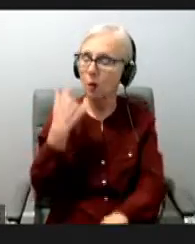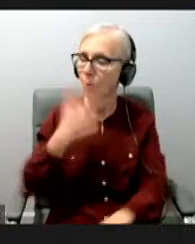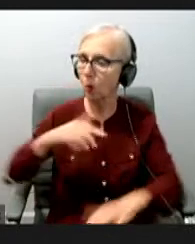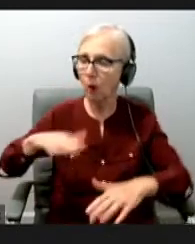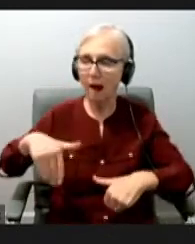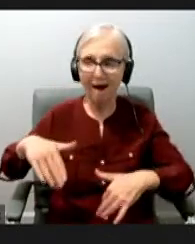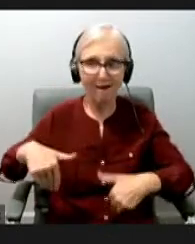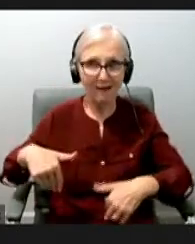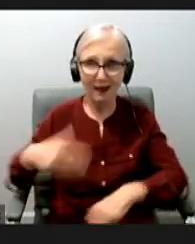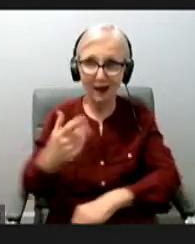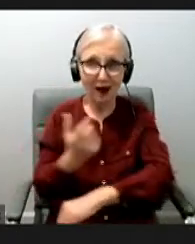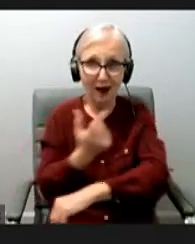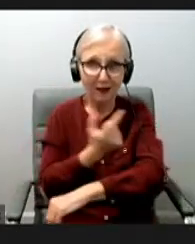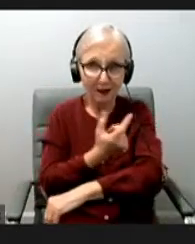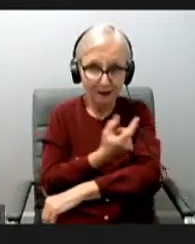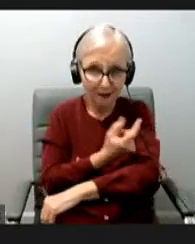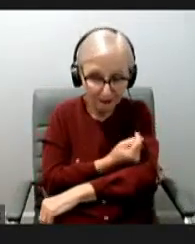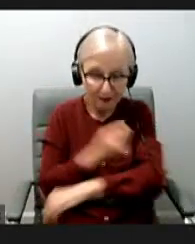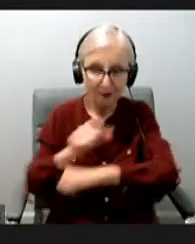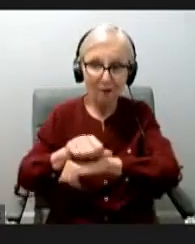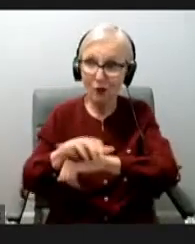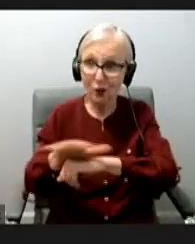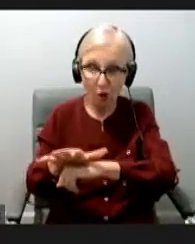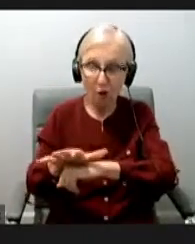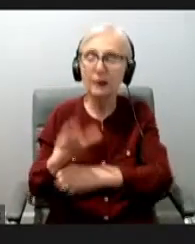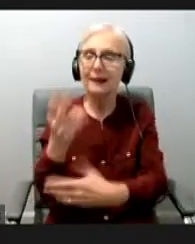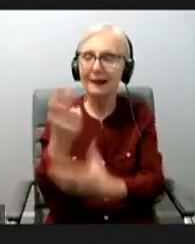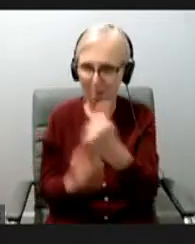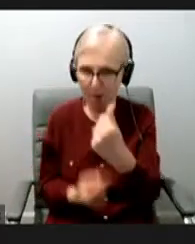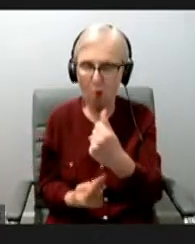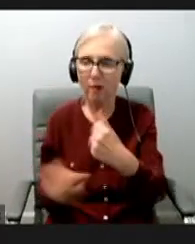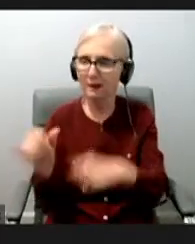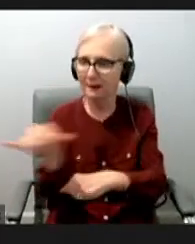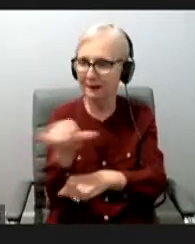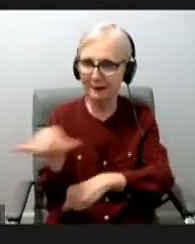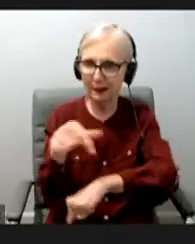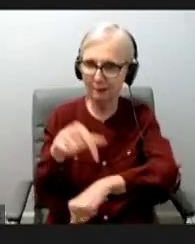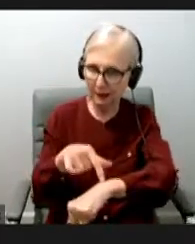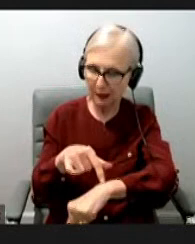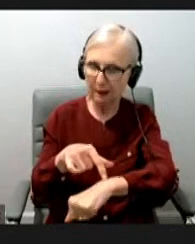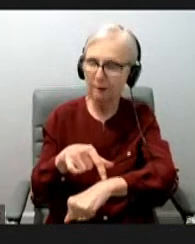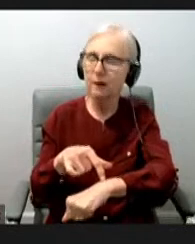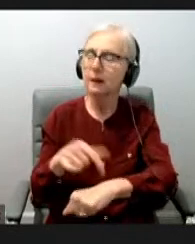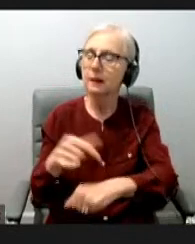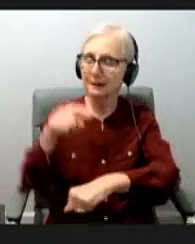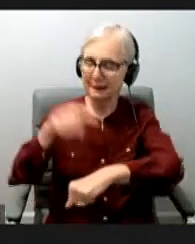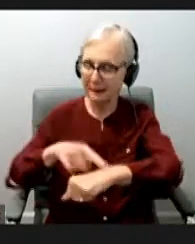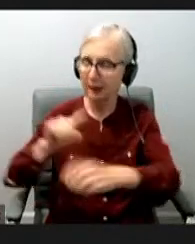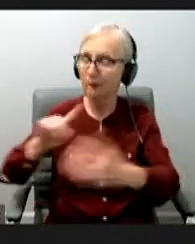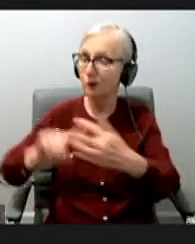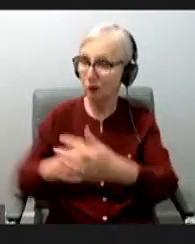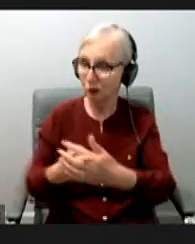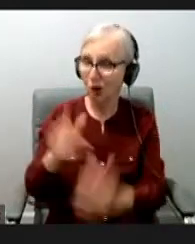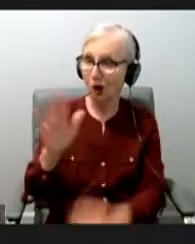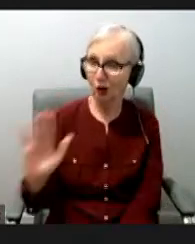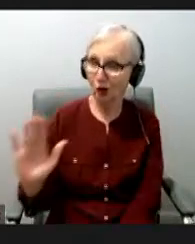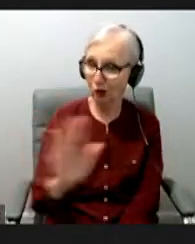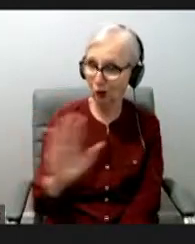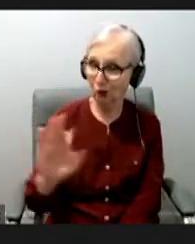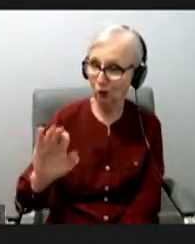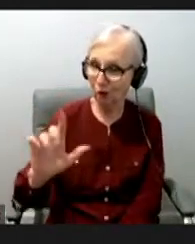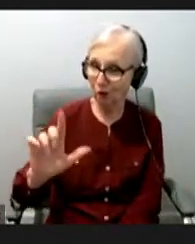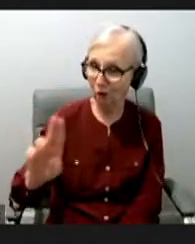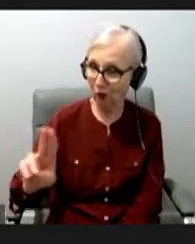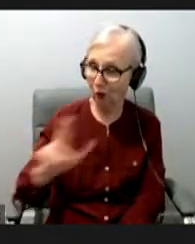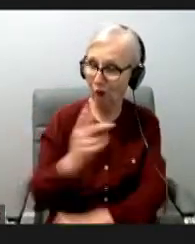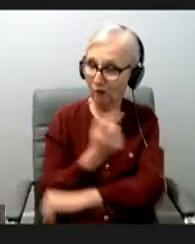receive both an influenza and COVID vaccination. Now is the time to start getting those influenza vaccines. At this point, we really don't